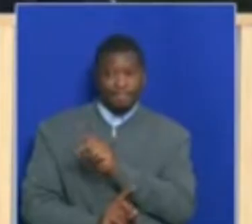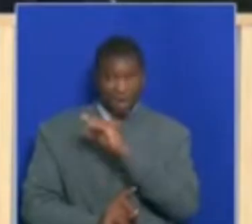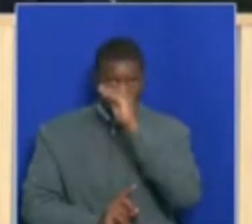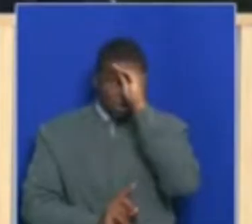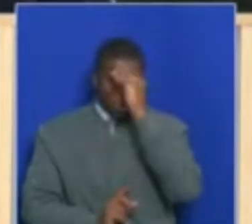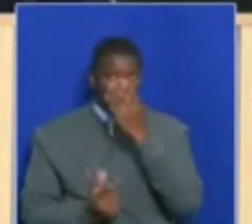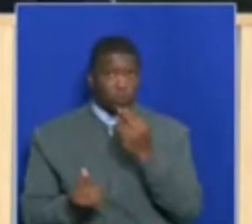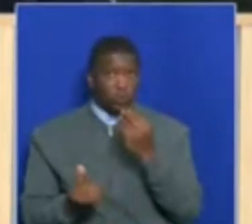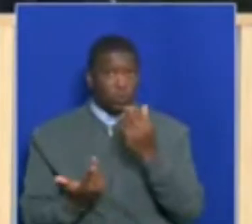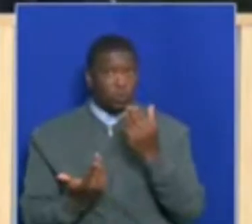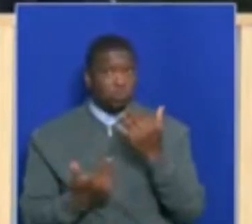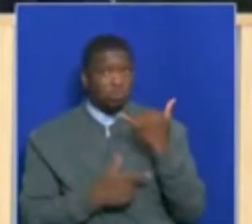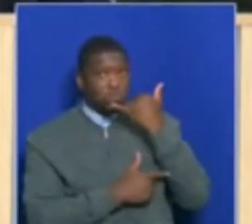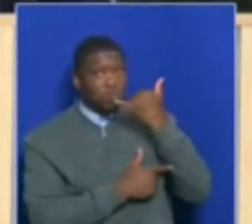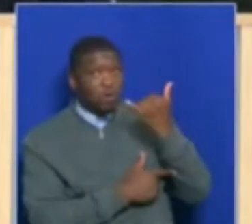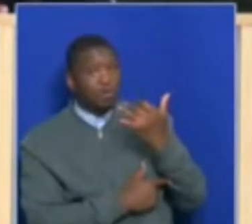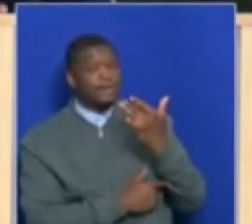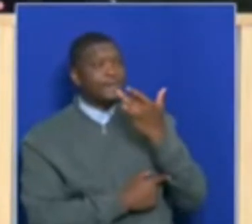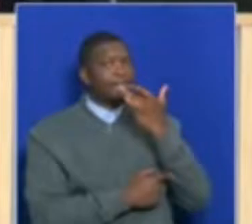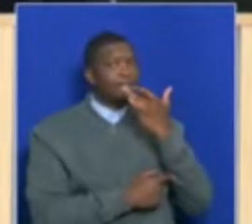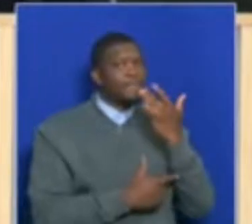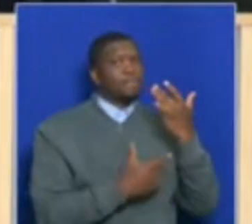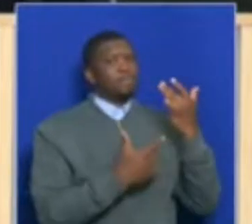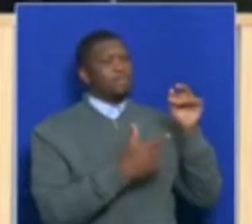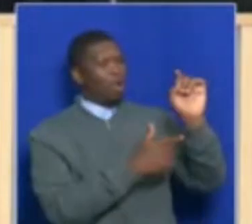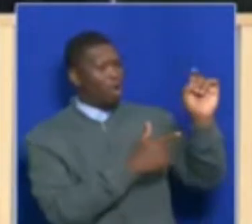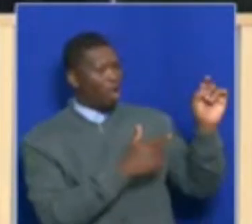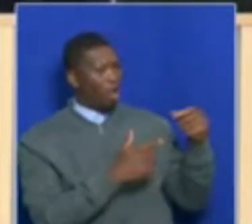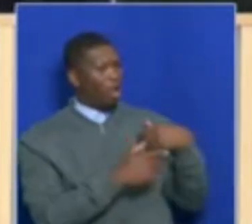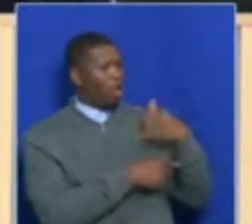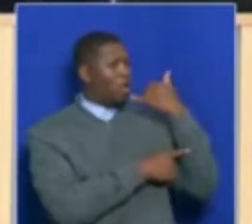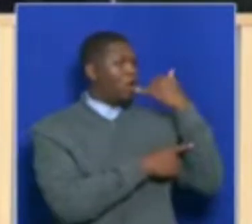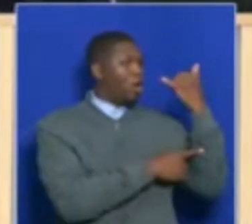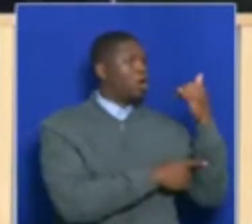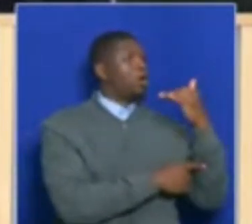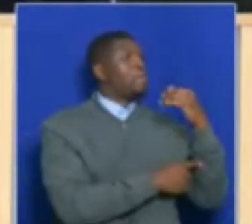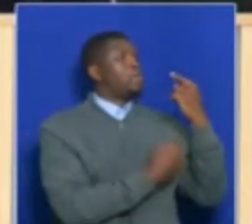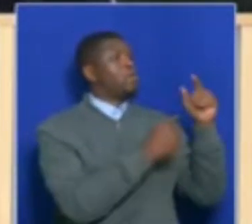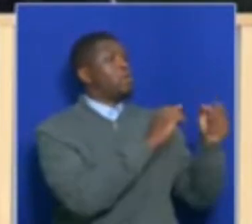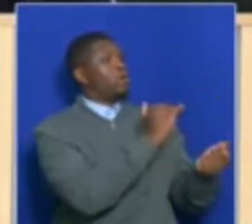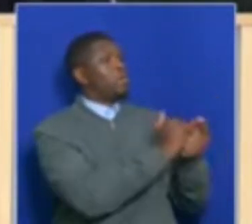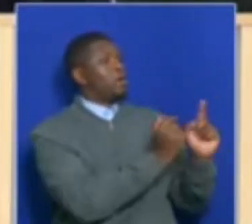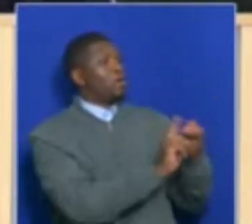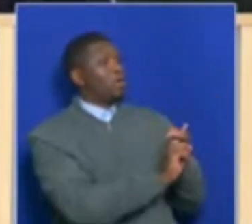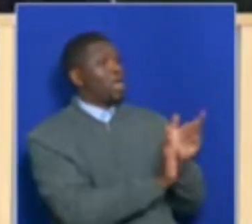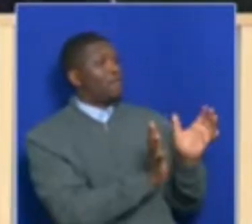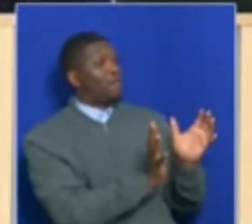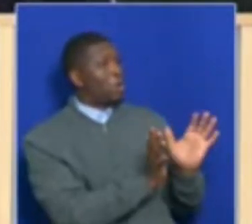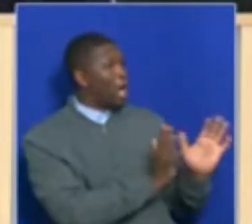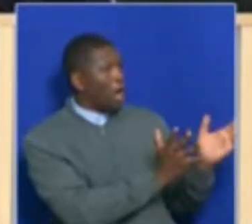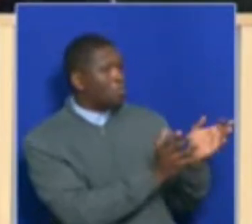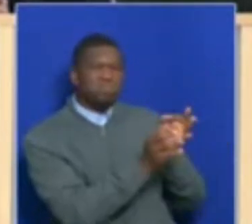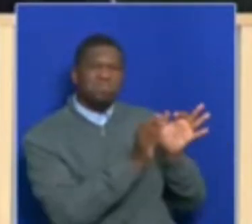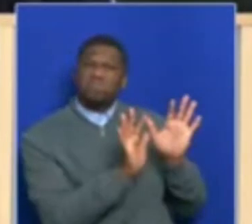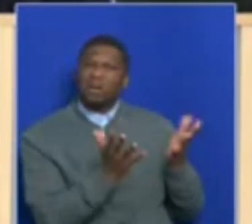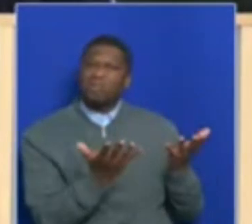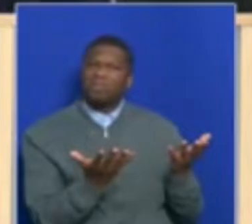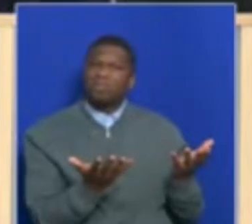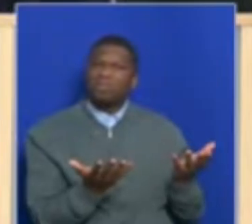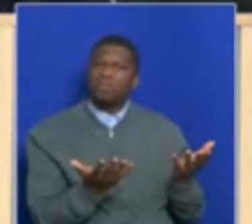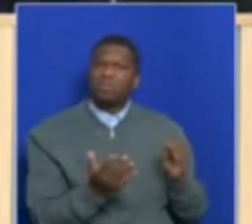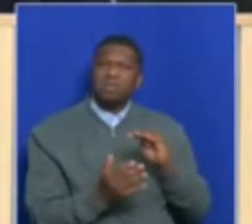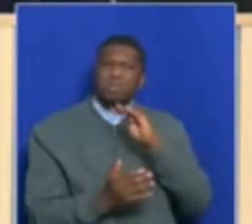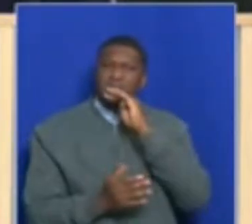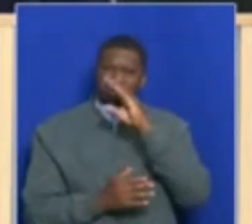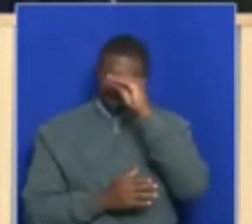people are then given a heads up to go to that scene? What exactly do you mean by police at station level give